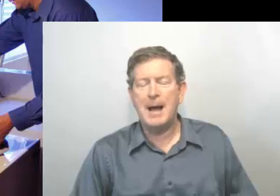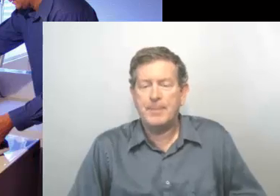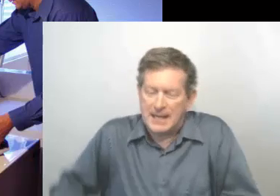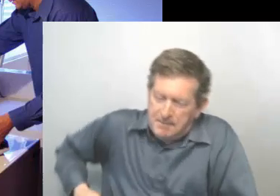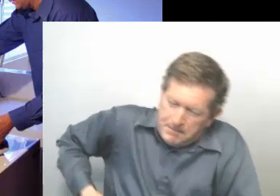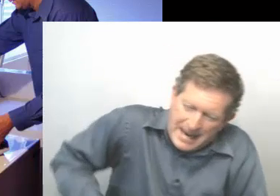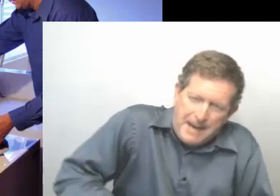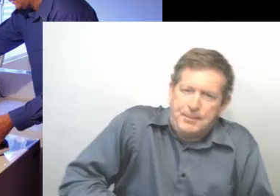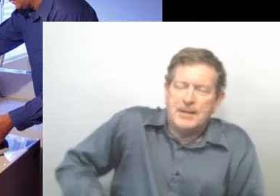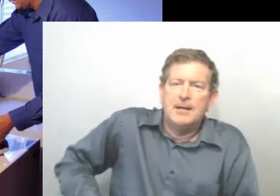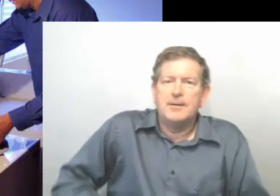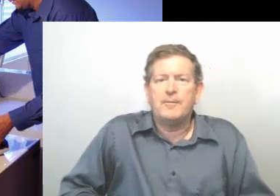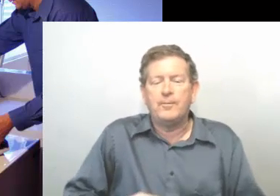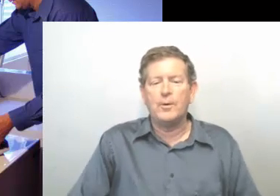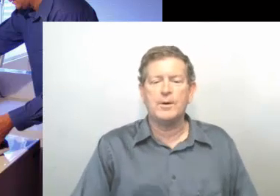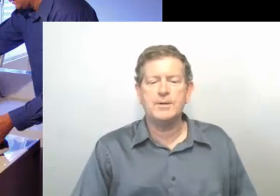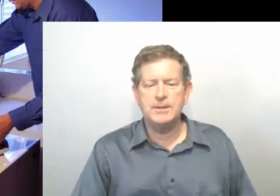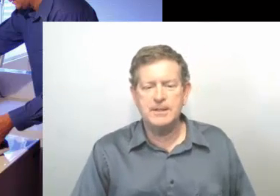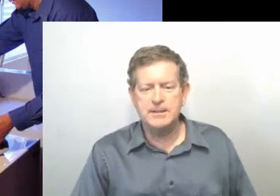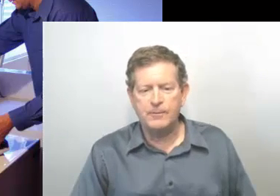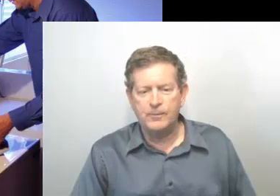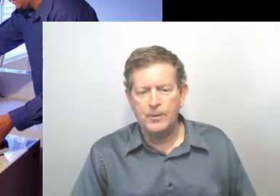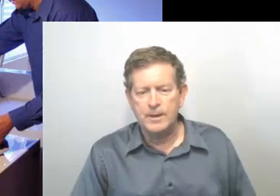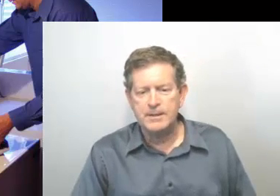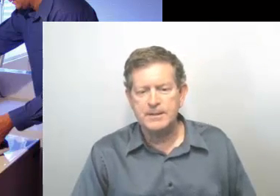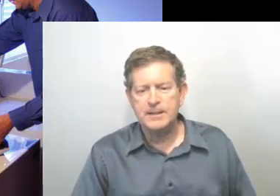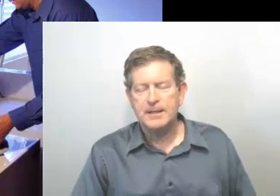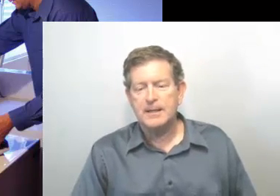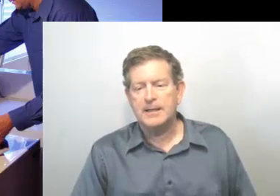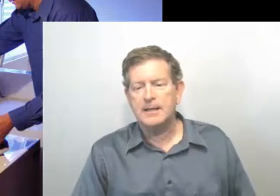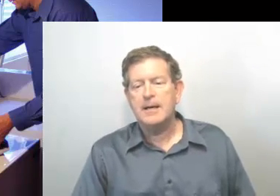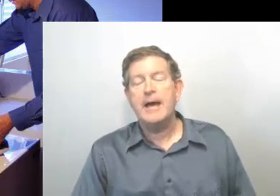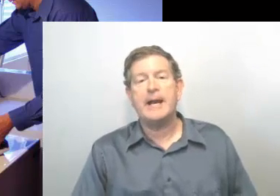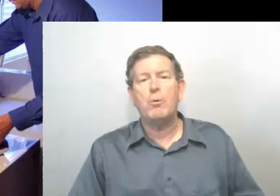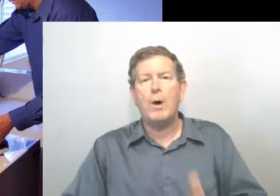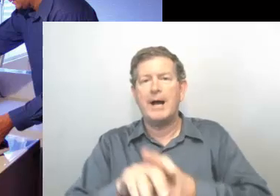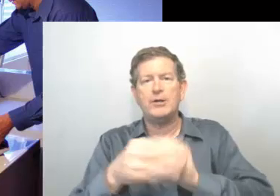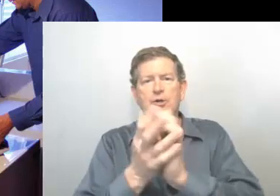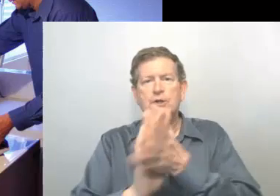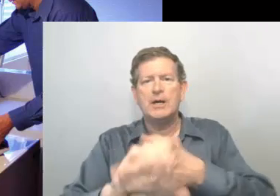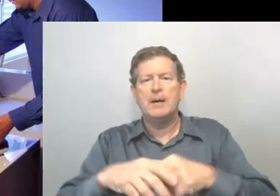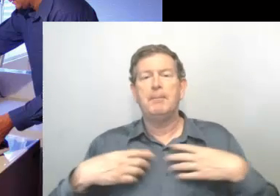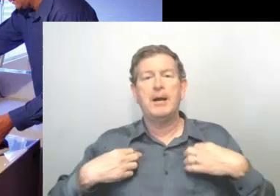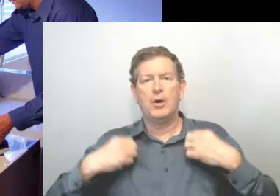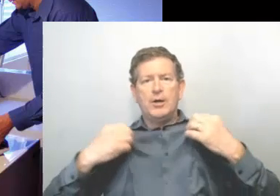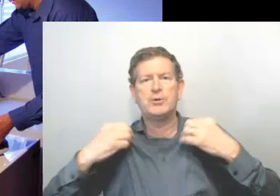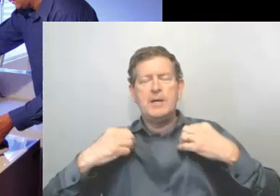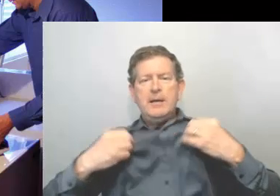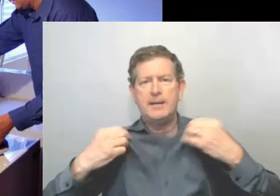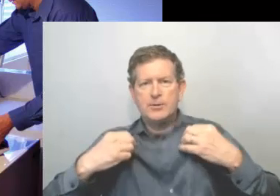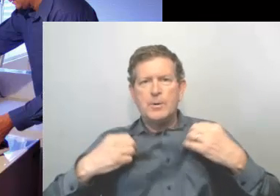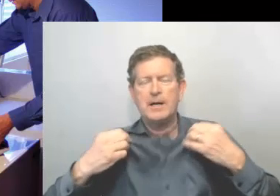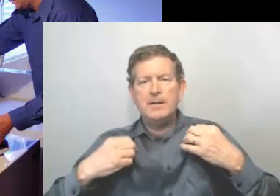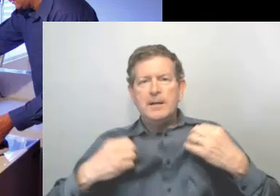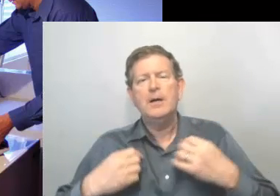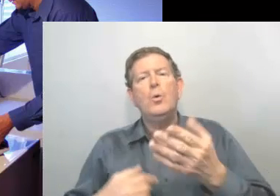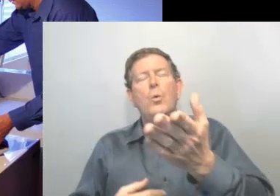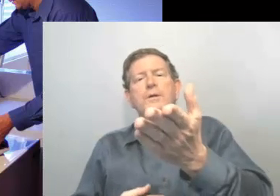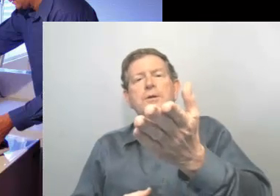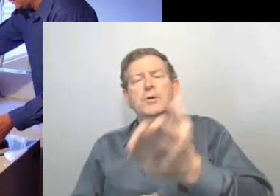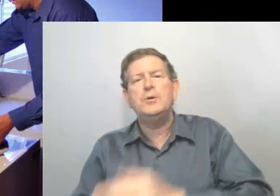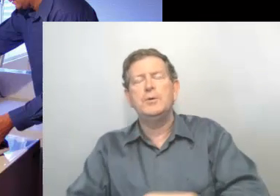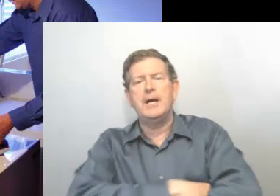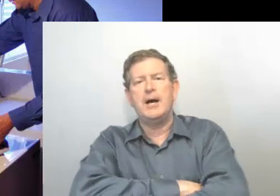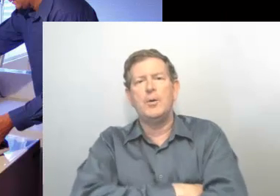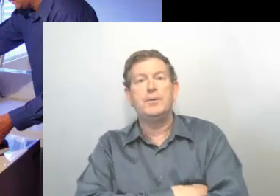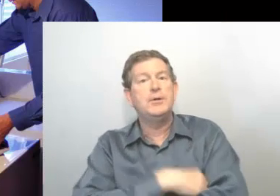Here I'm mopping. I mop the floors. This is the floors. And I wash my laundry as well.